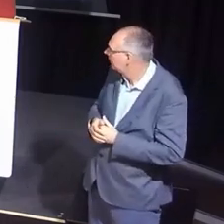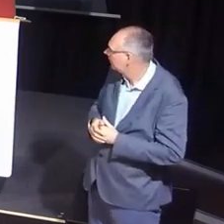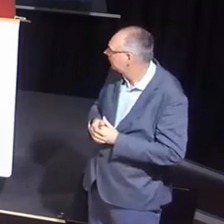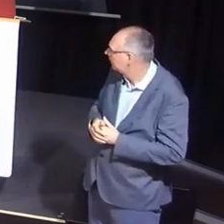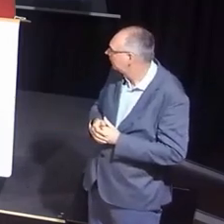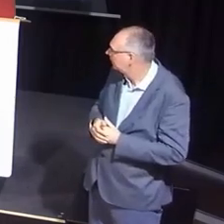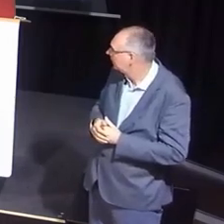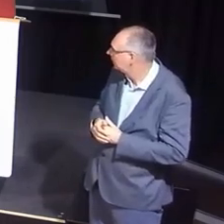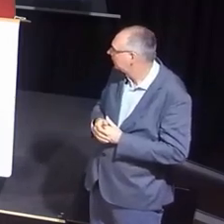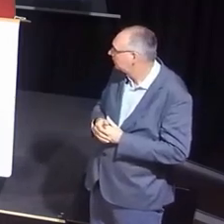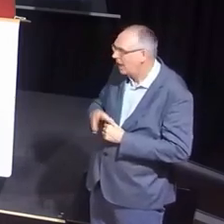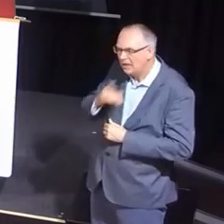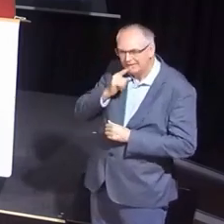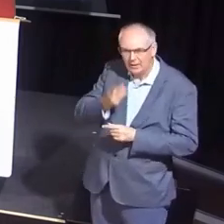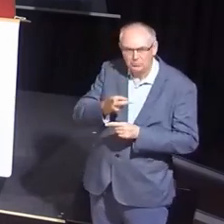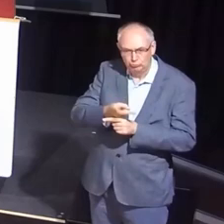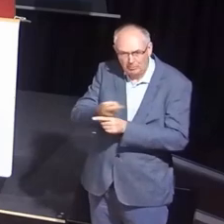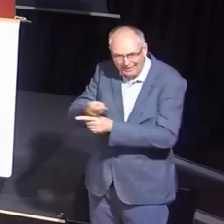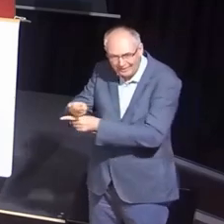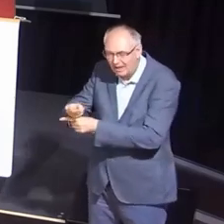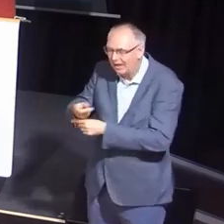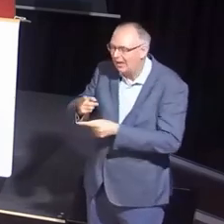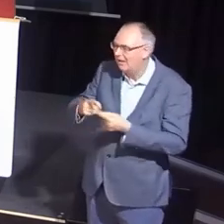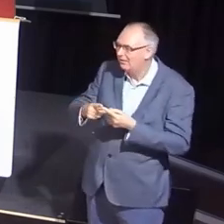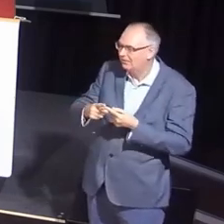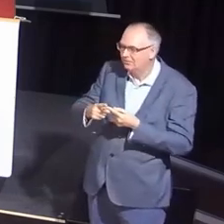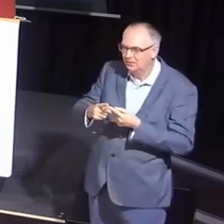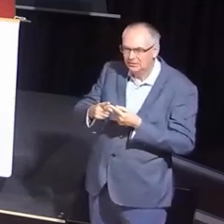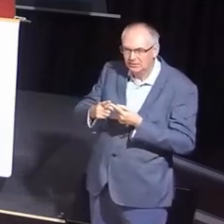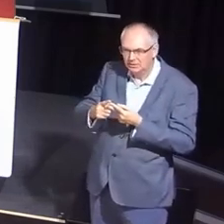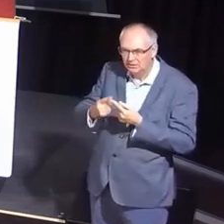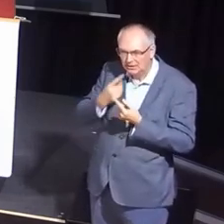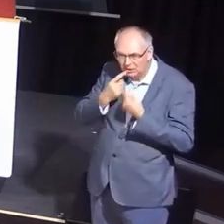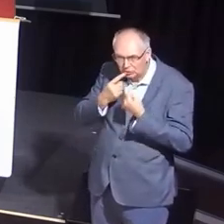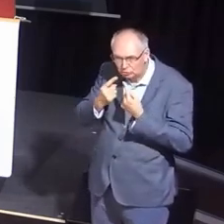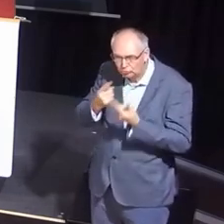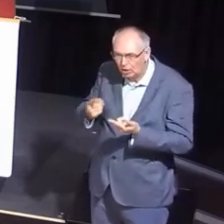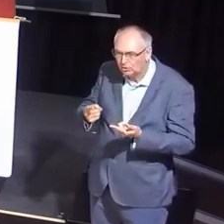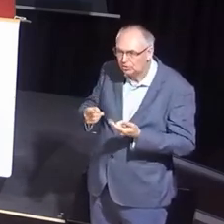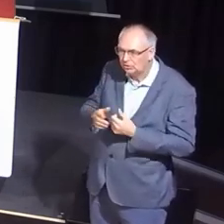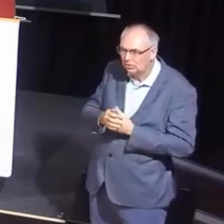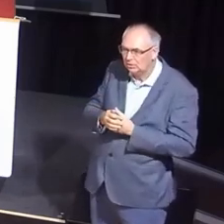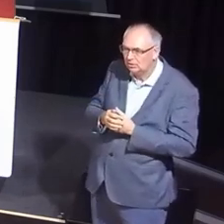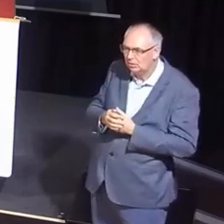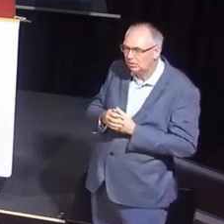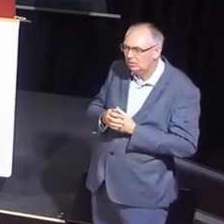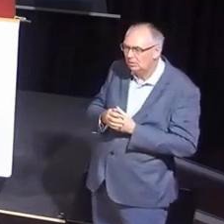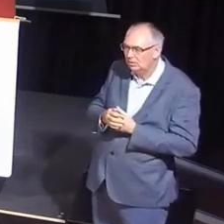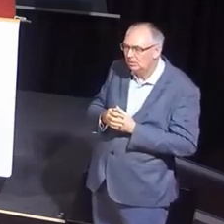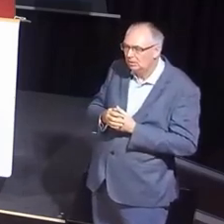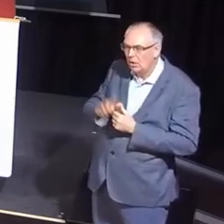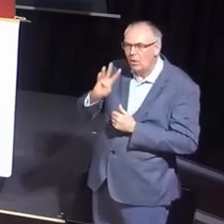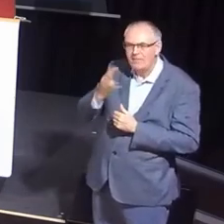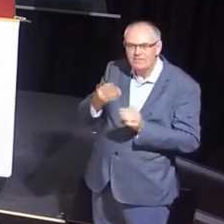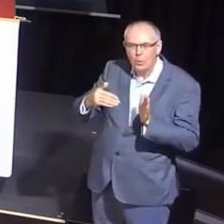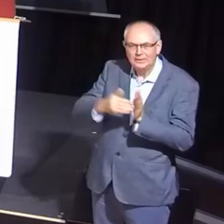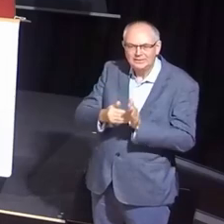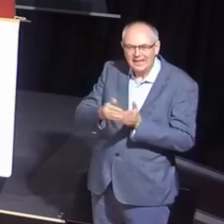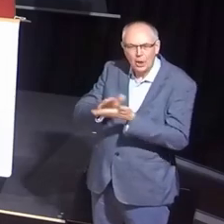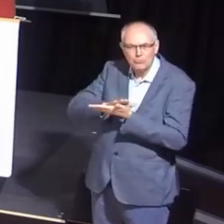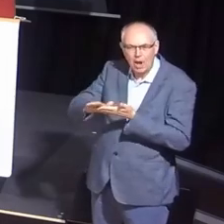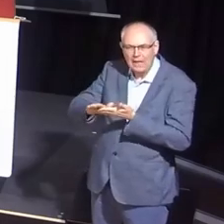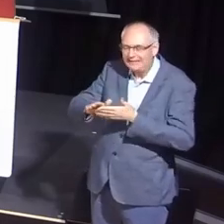they're repetitive and structured. But they have to be something like Forza rather than Forza Horizons, because Forza Horizons, you can go anywhere in the